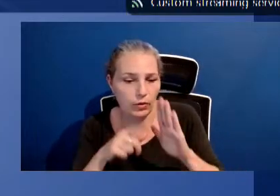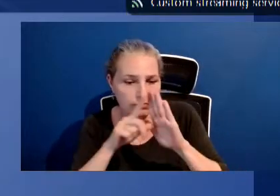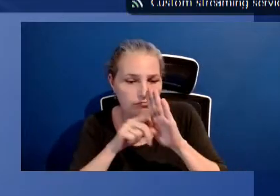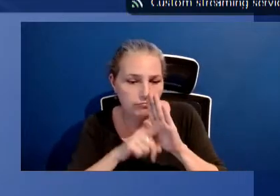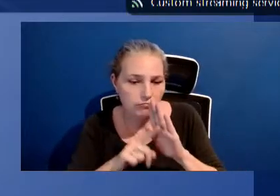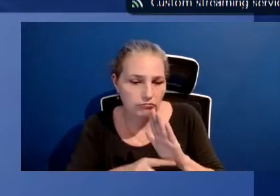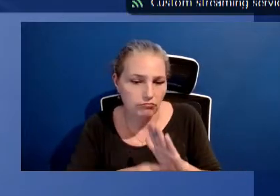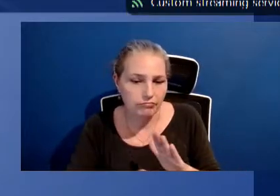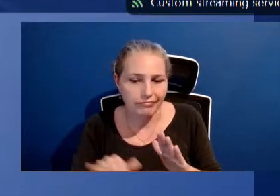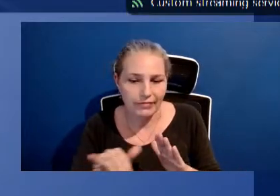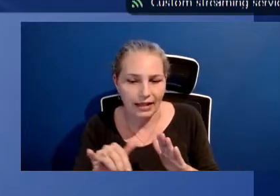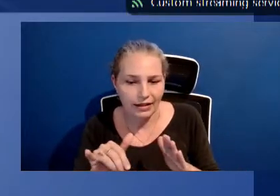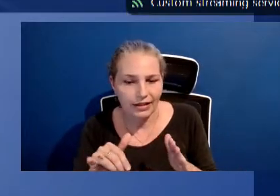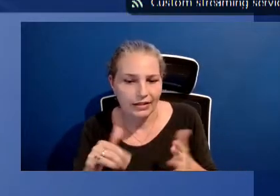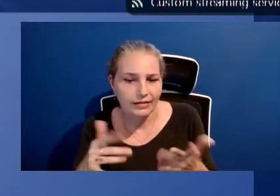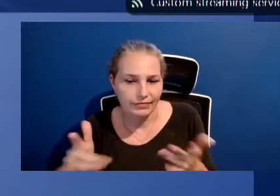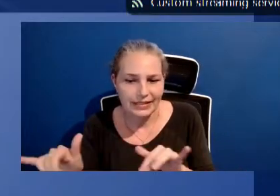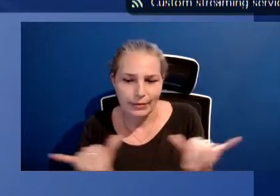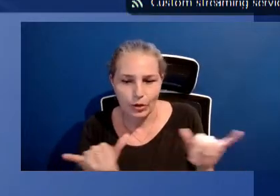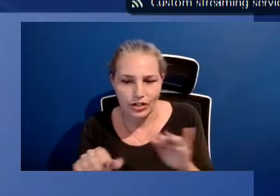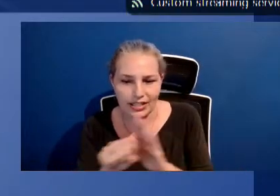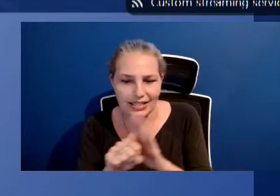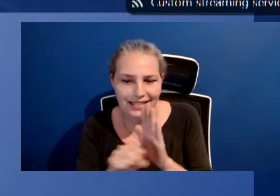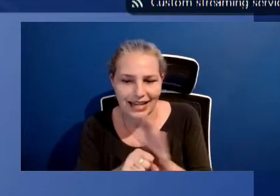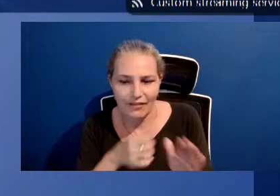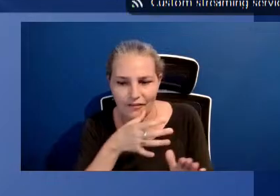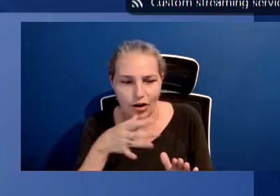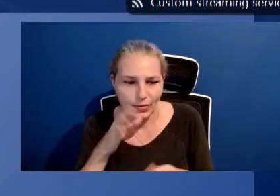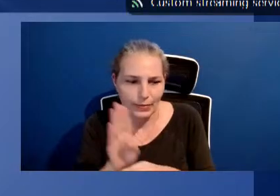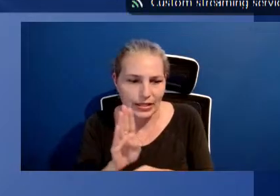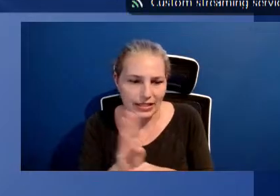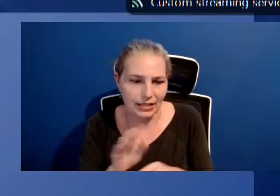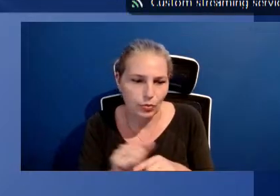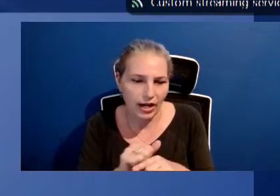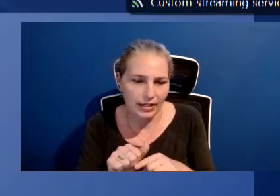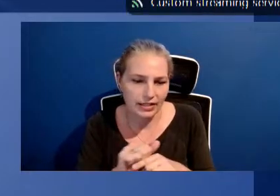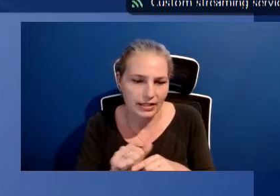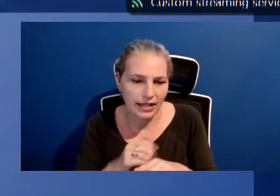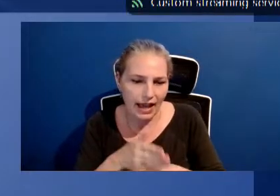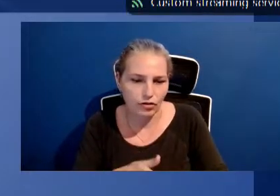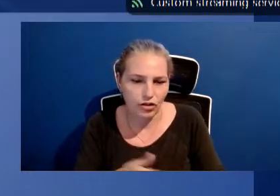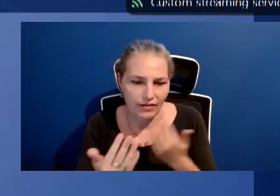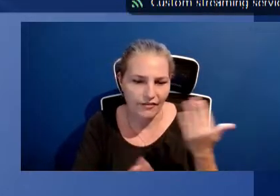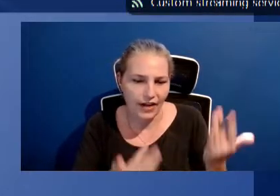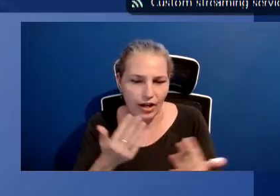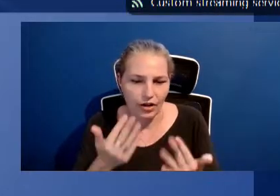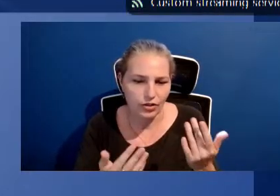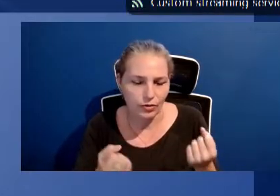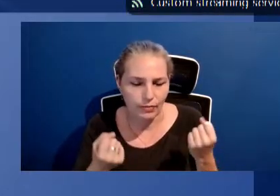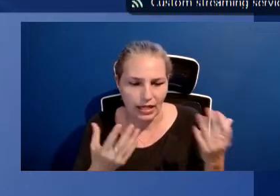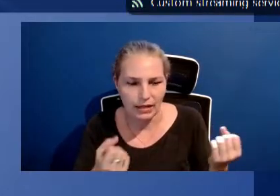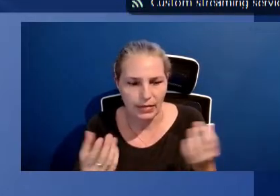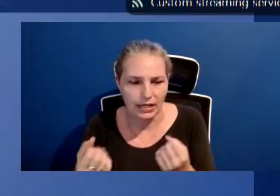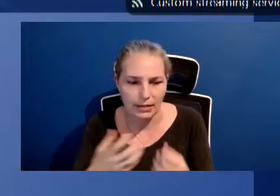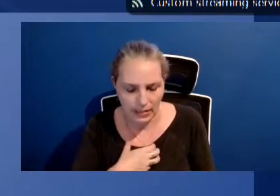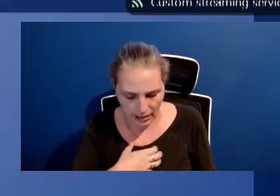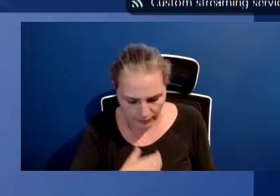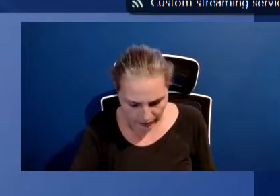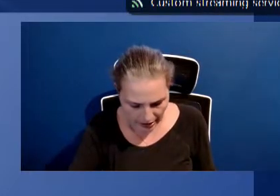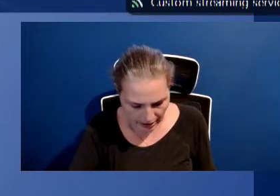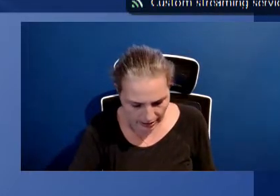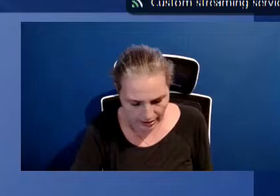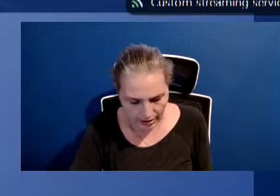Farm's business practices in the aftermath of these fires with respect to the numerous different complaints,